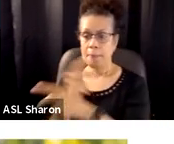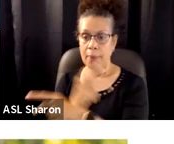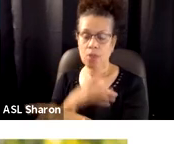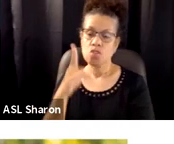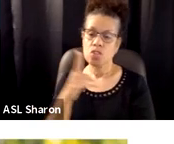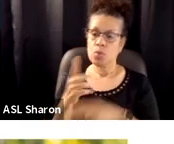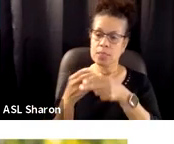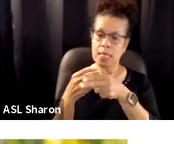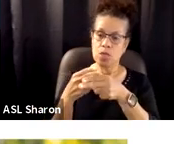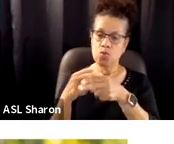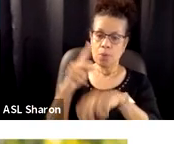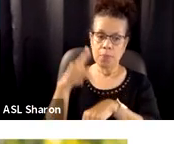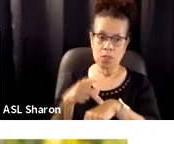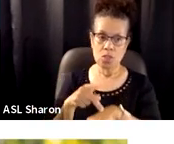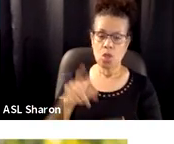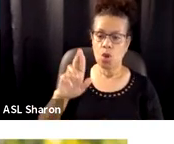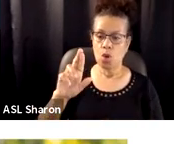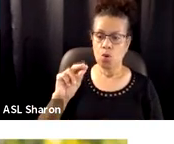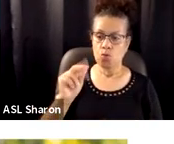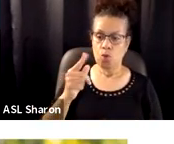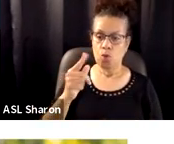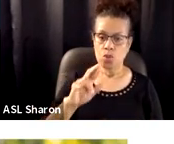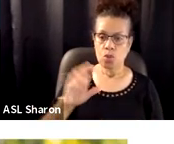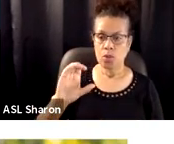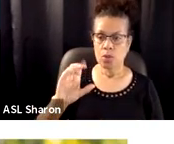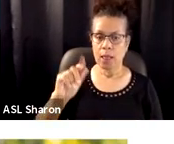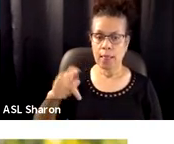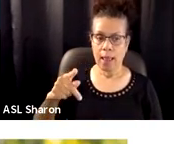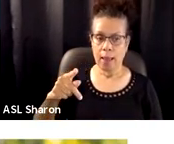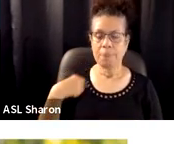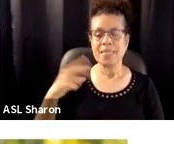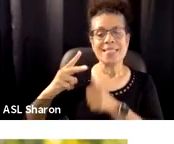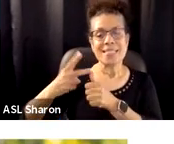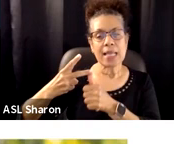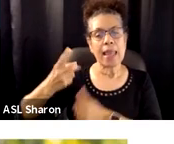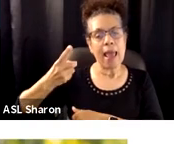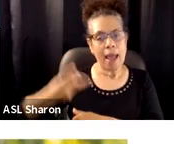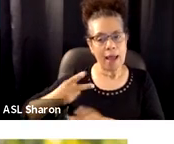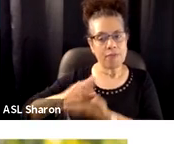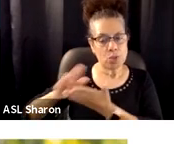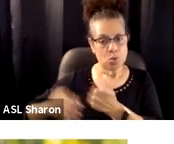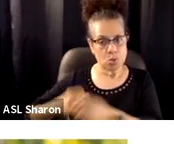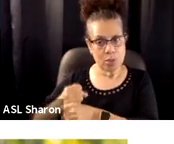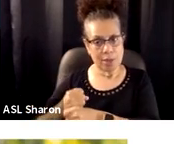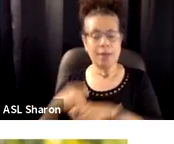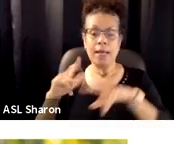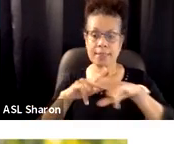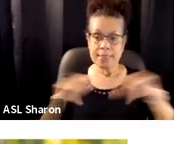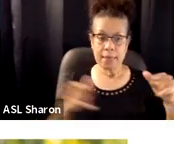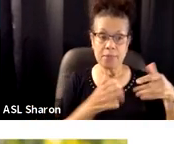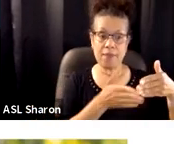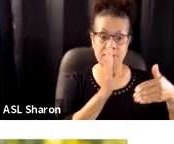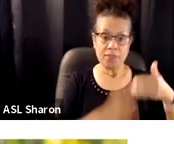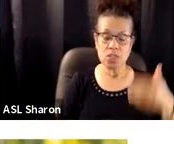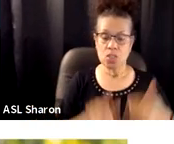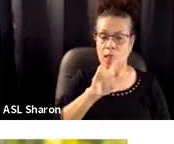interim principal at the roger clap the second half of last school year while she was also completing the lynch